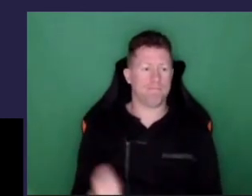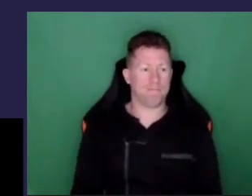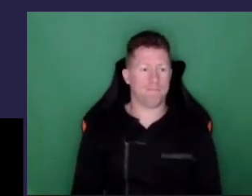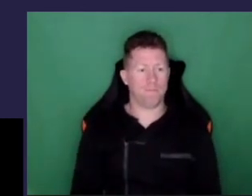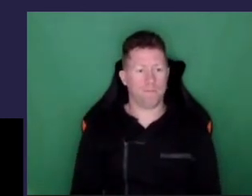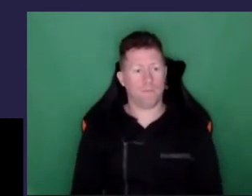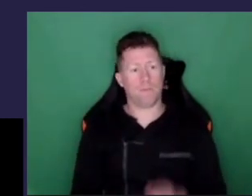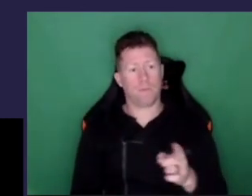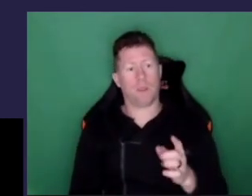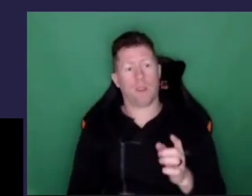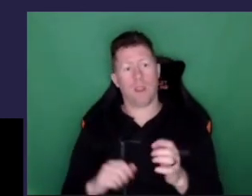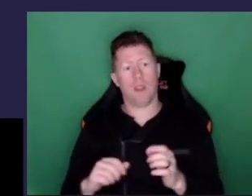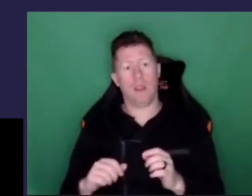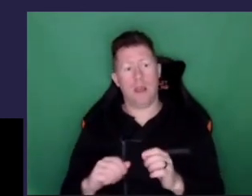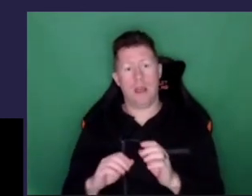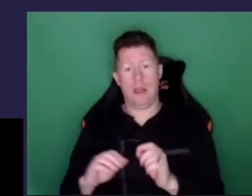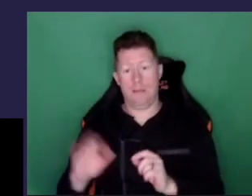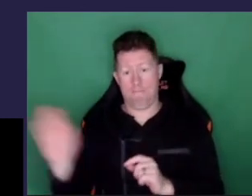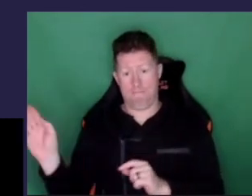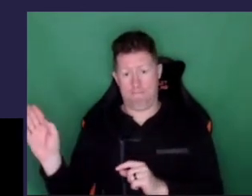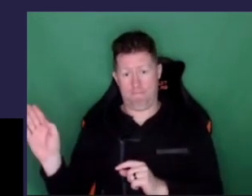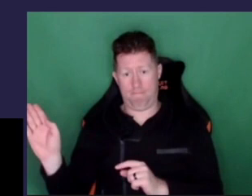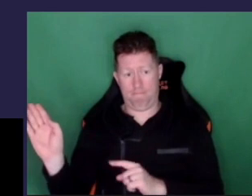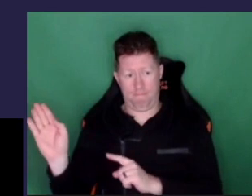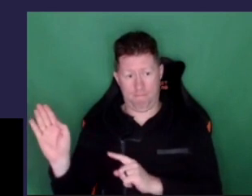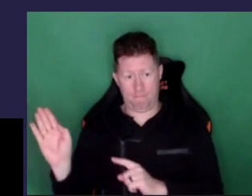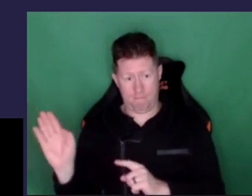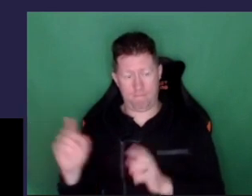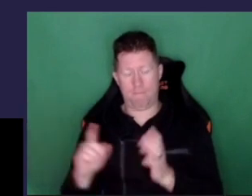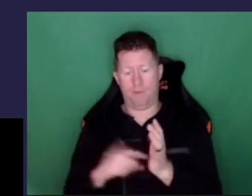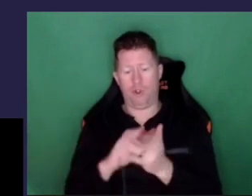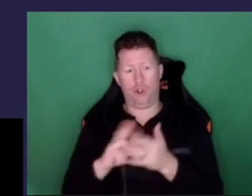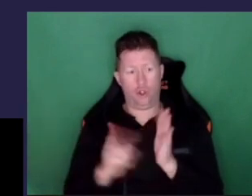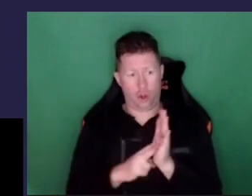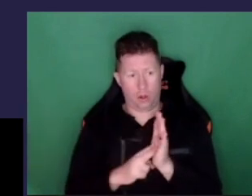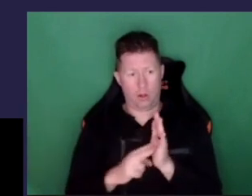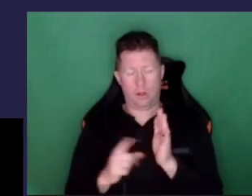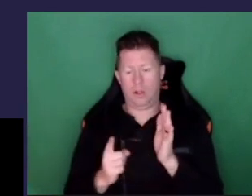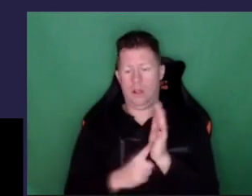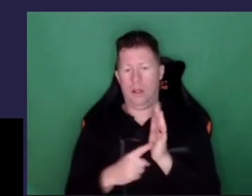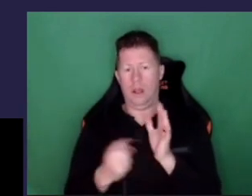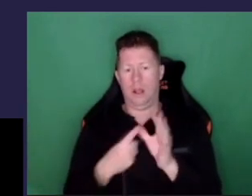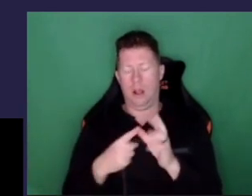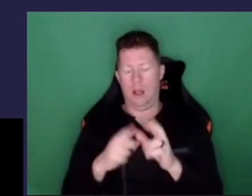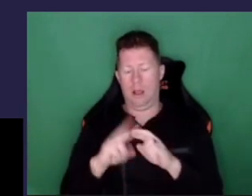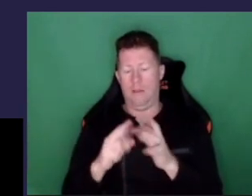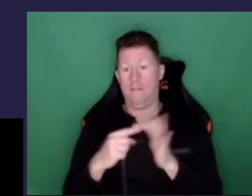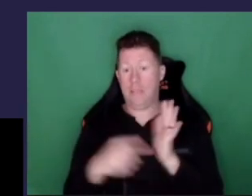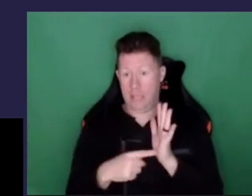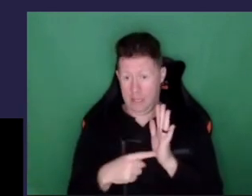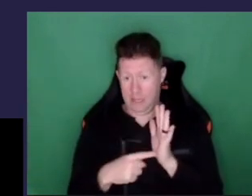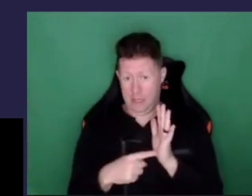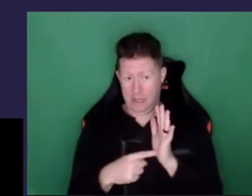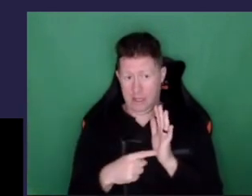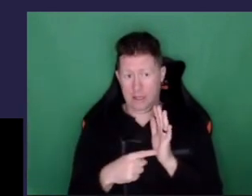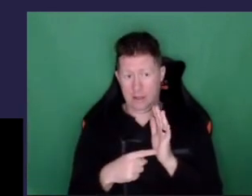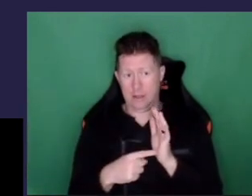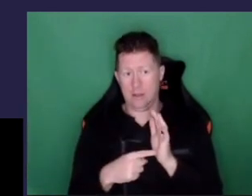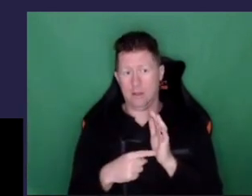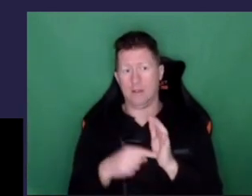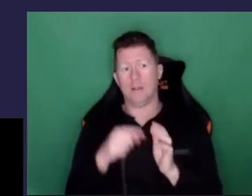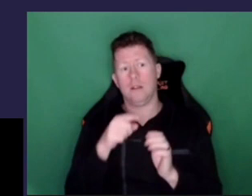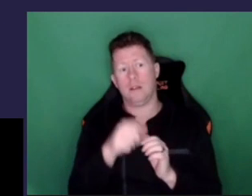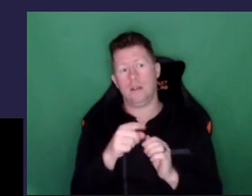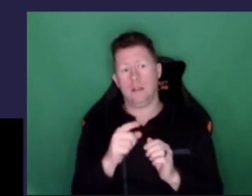John Lentz on your far left with Lafayette Smith, a man that he's known now for 15 years. He's Lafayette's